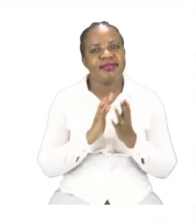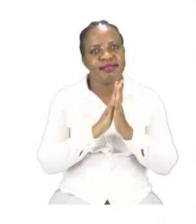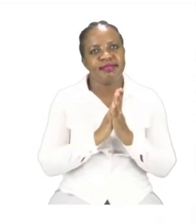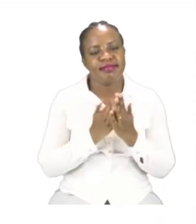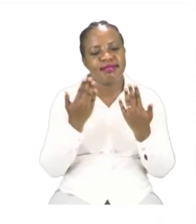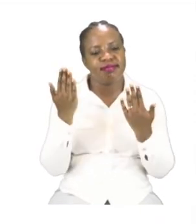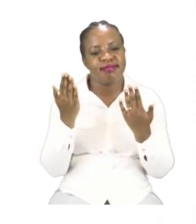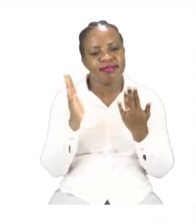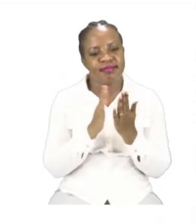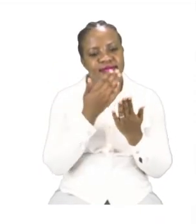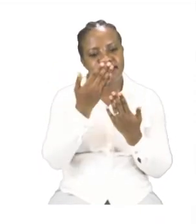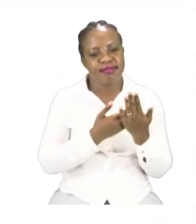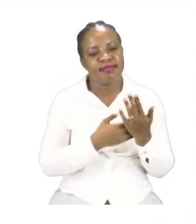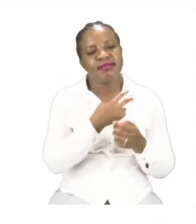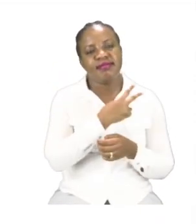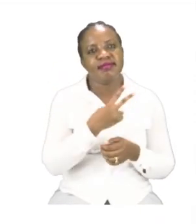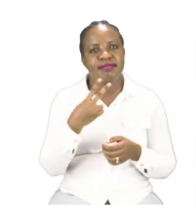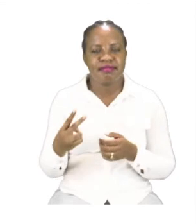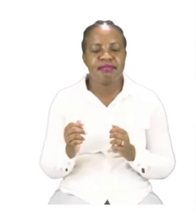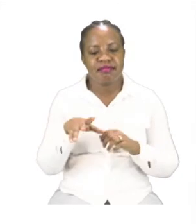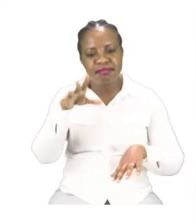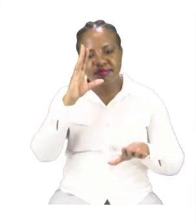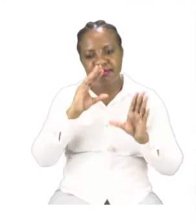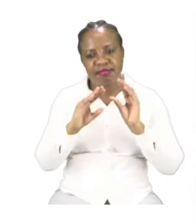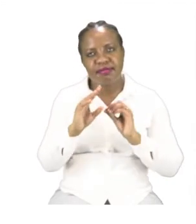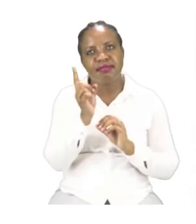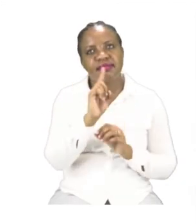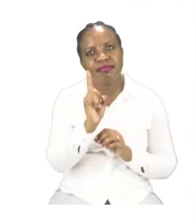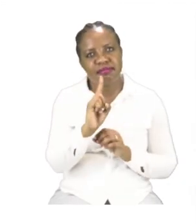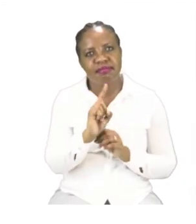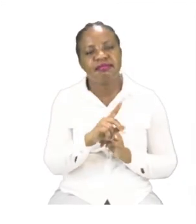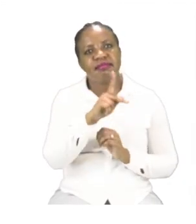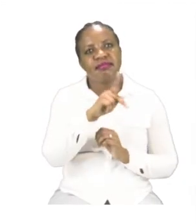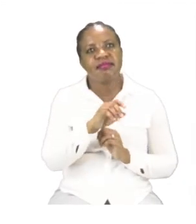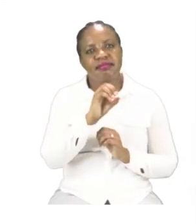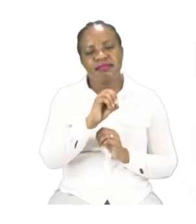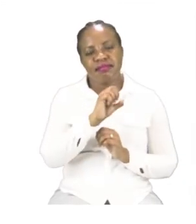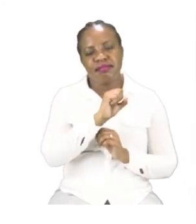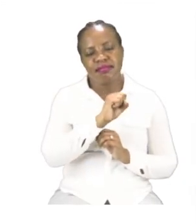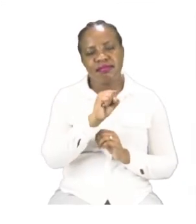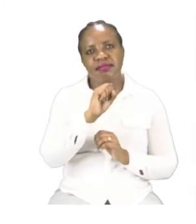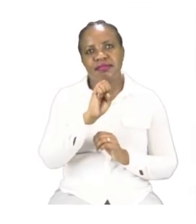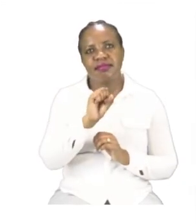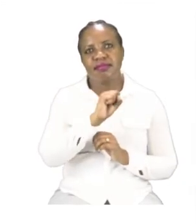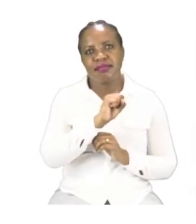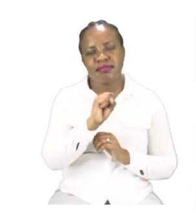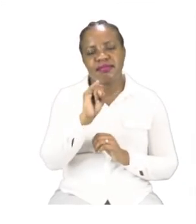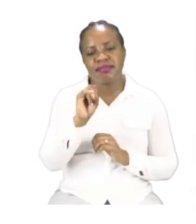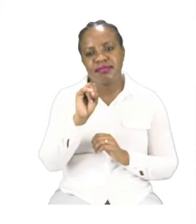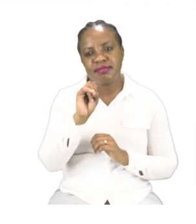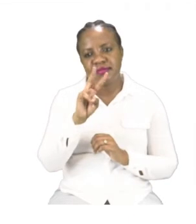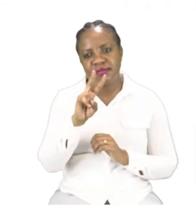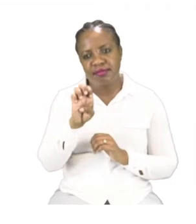are now dealing with possessive pronouns. Now, possessive pronoun is